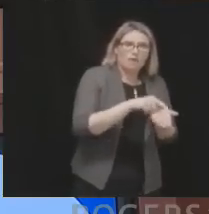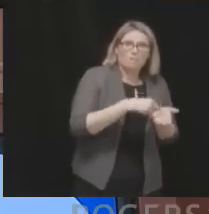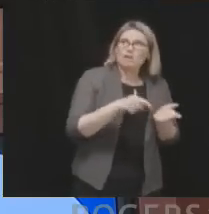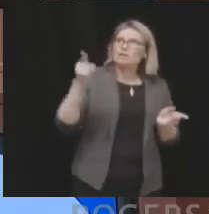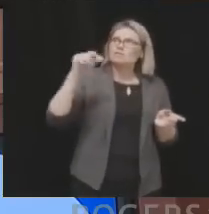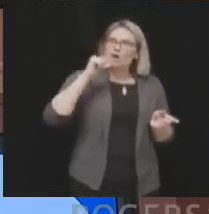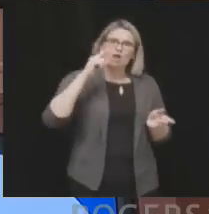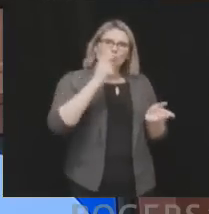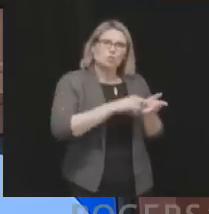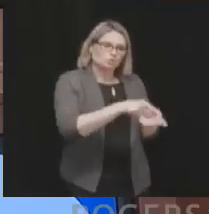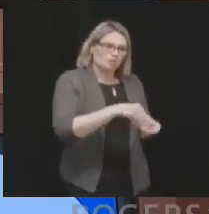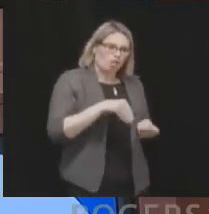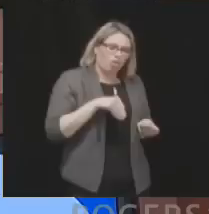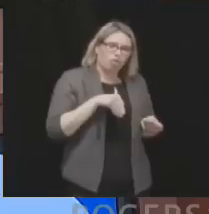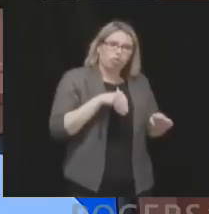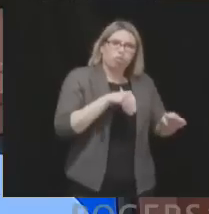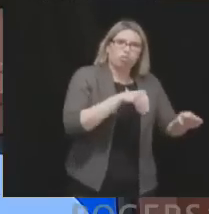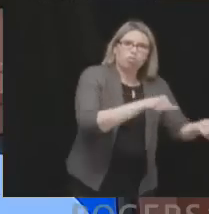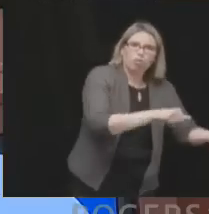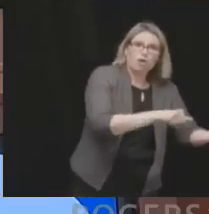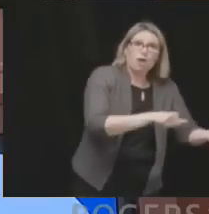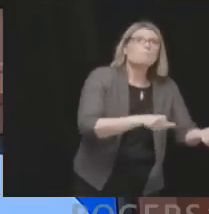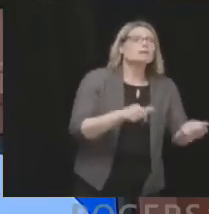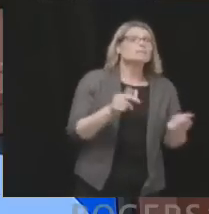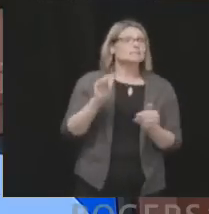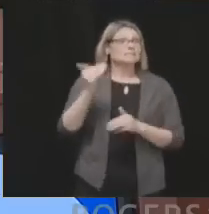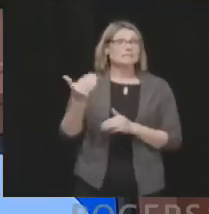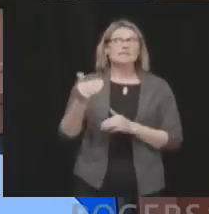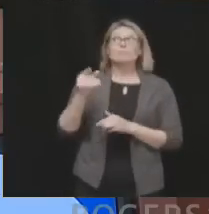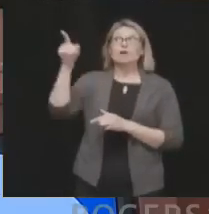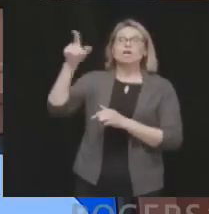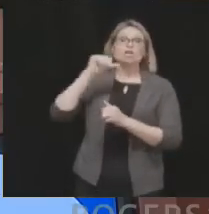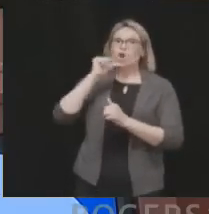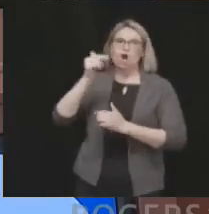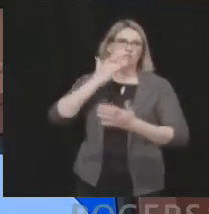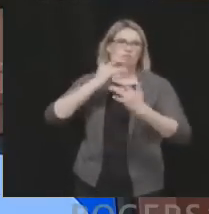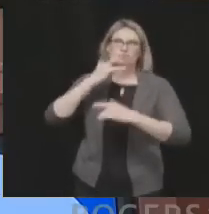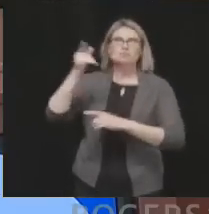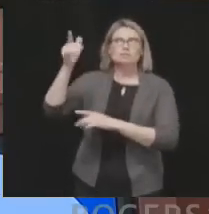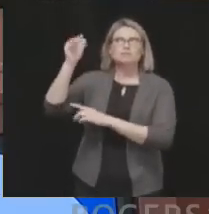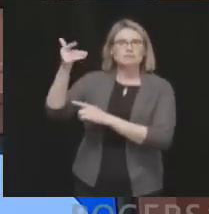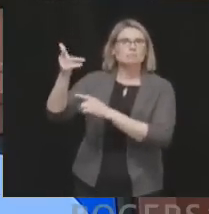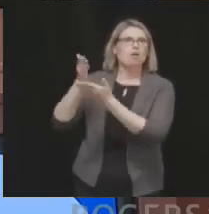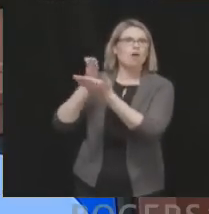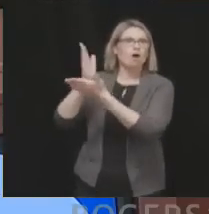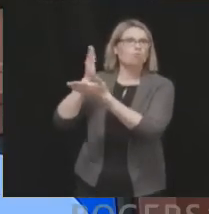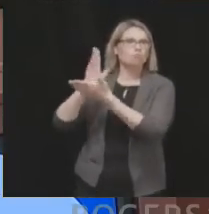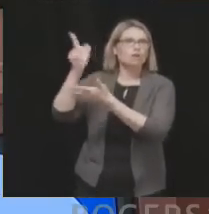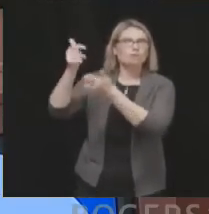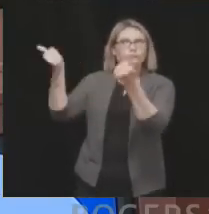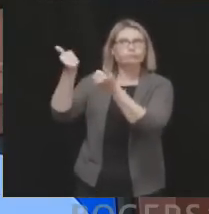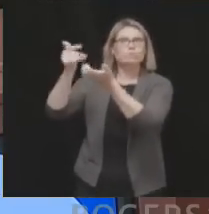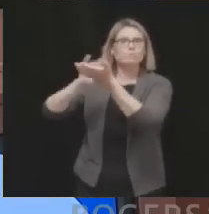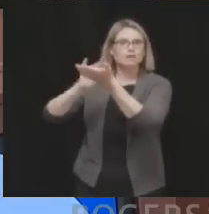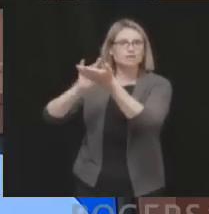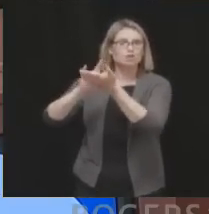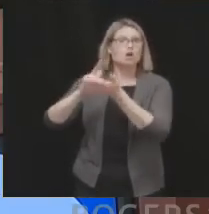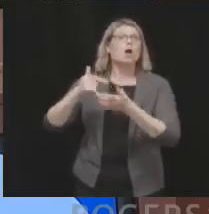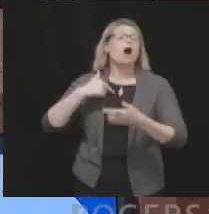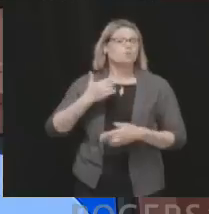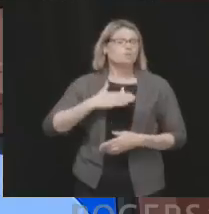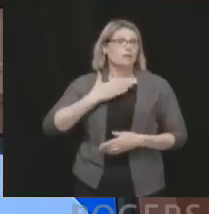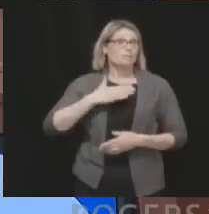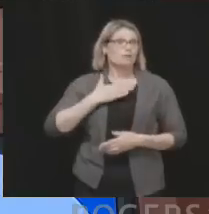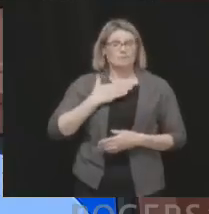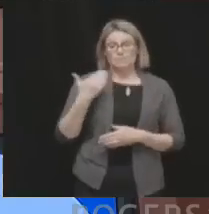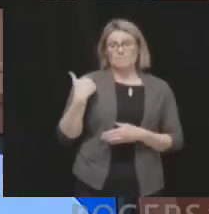concerned to issue the order to lift this restriction on prescriptions for 60 or 90 days. So it's